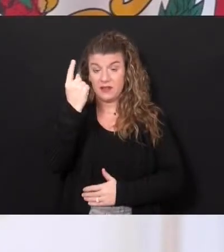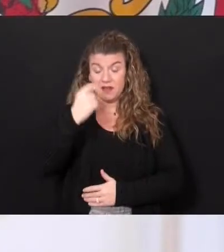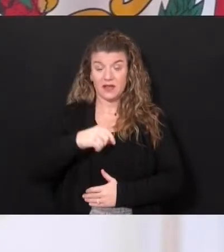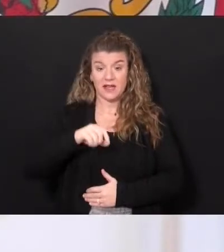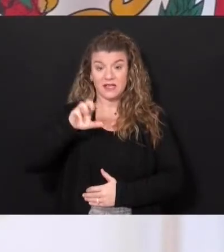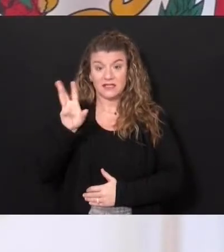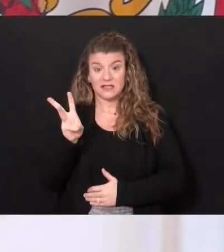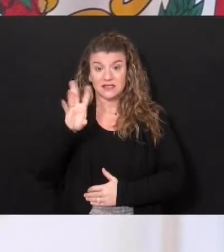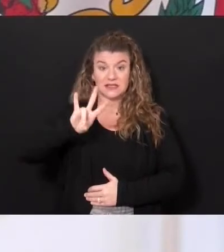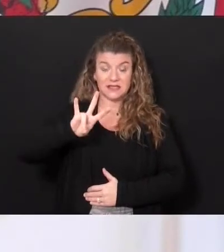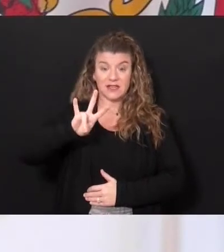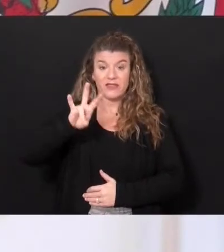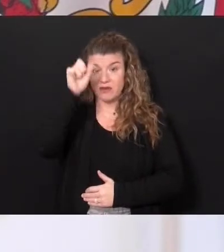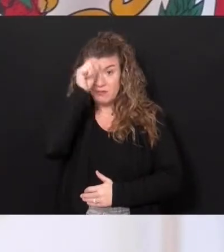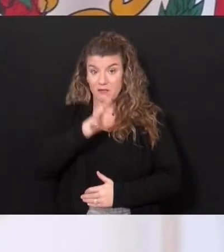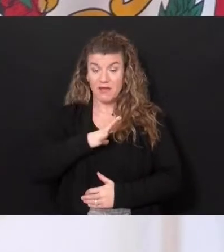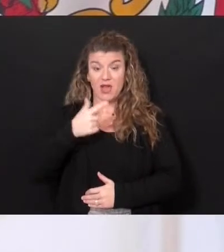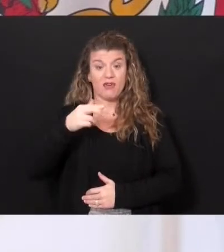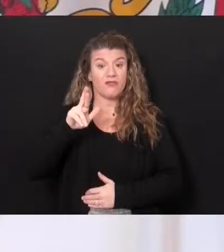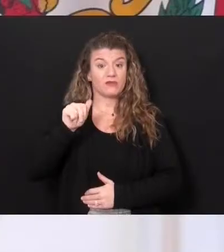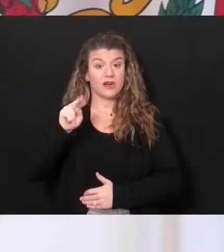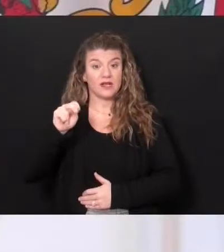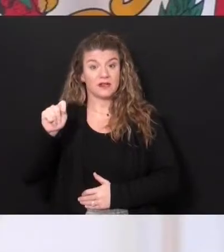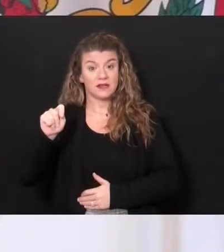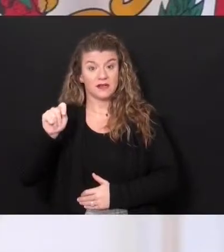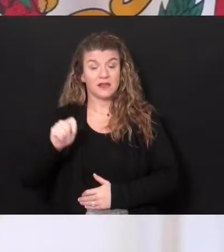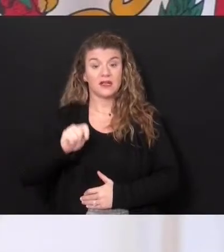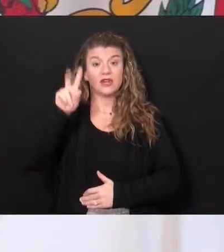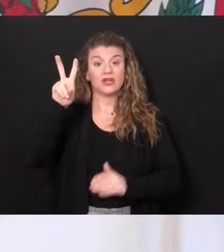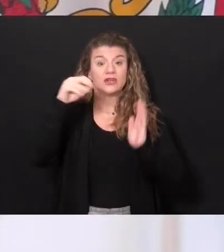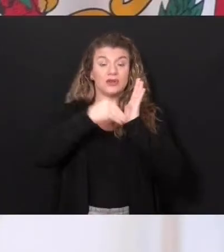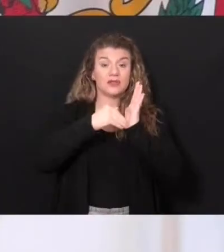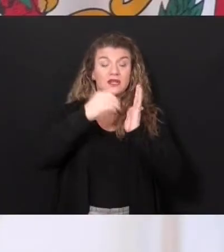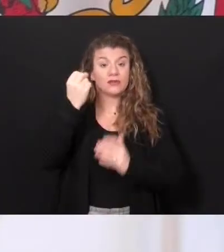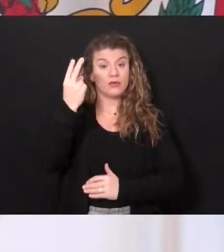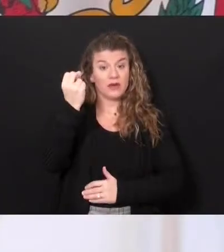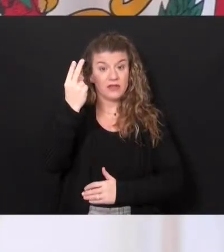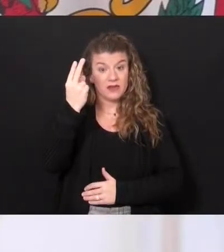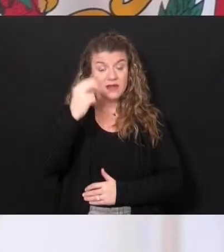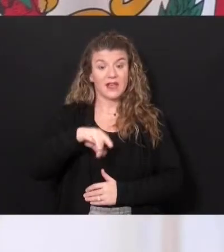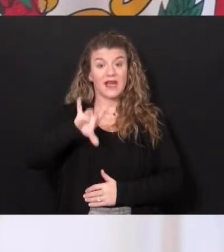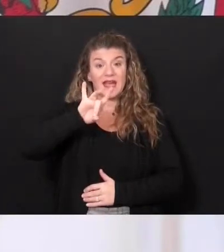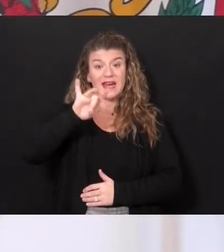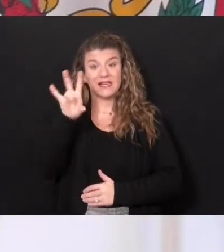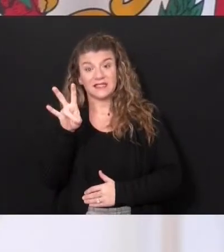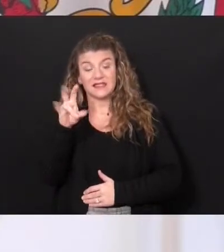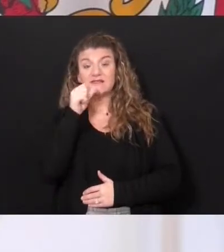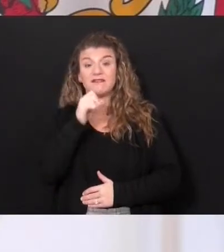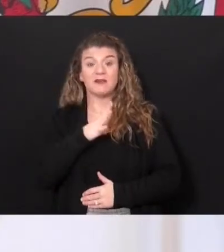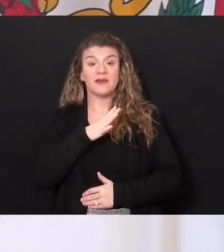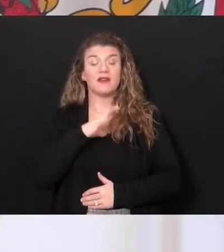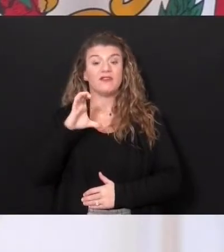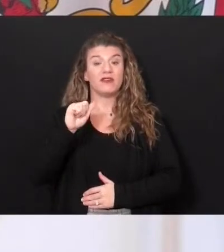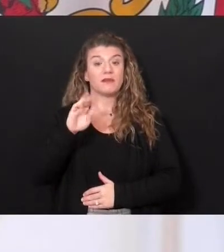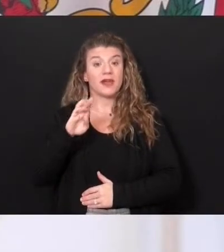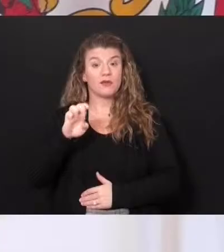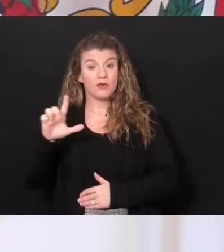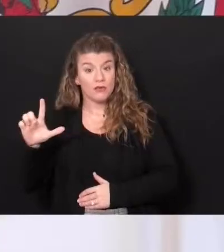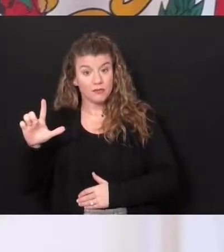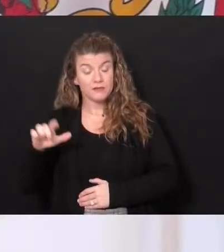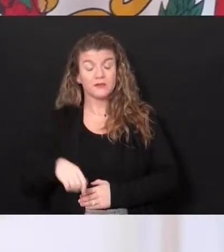a 67-year-old male from Grant County. The 2012 death, an 87-year-old female from Cabell